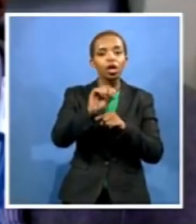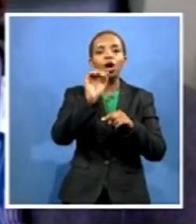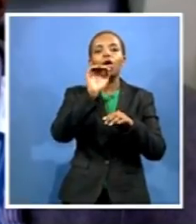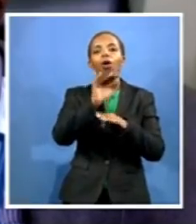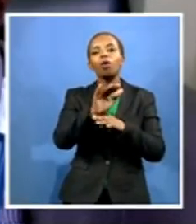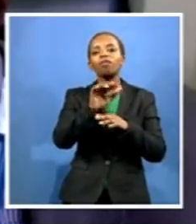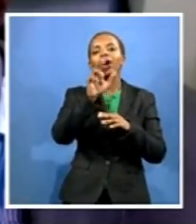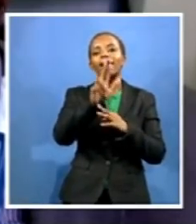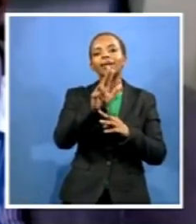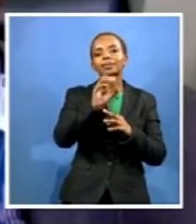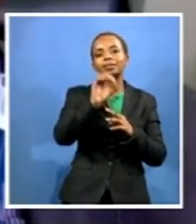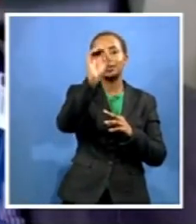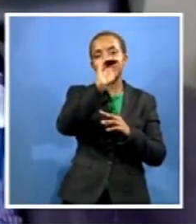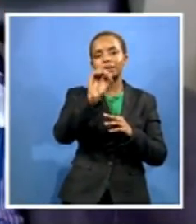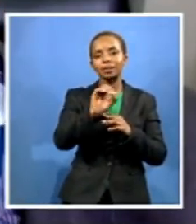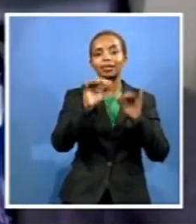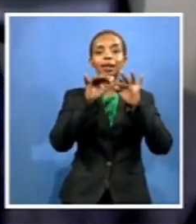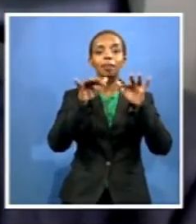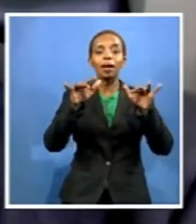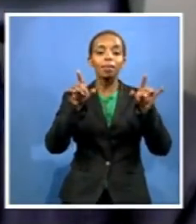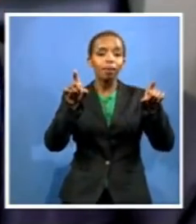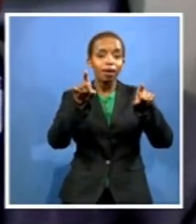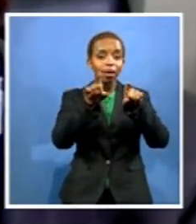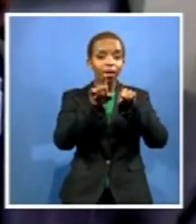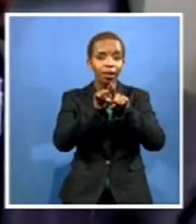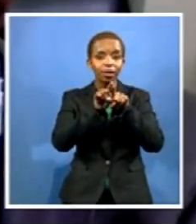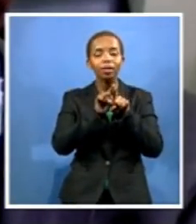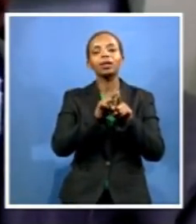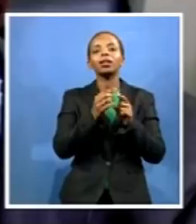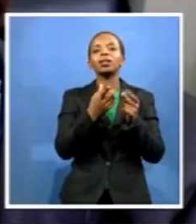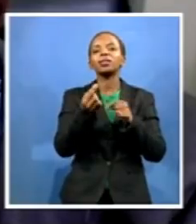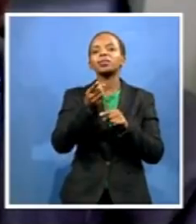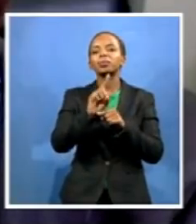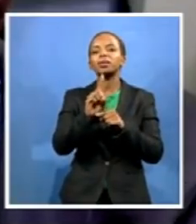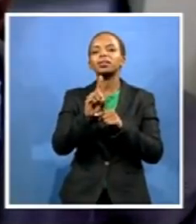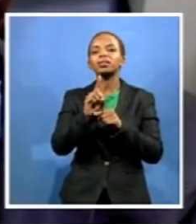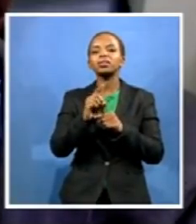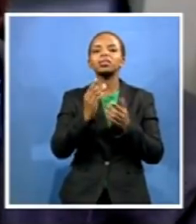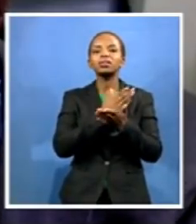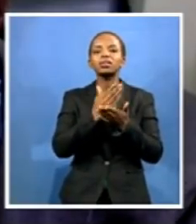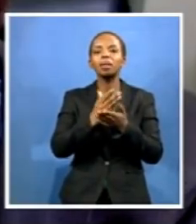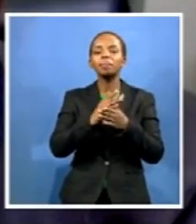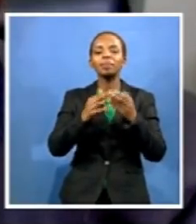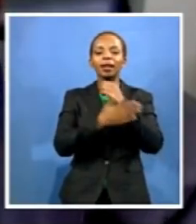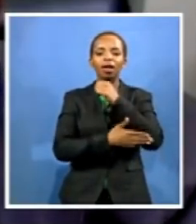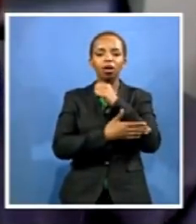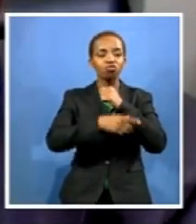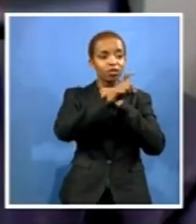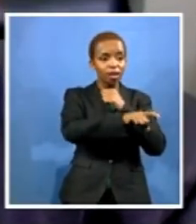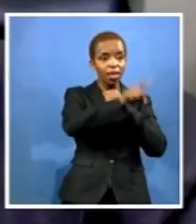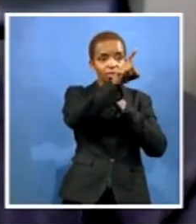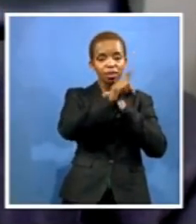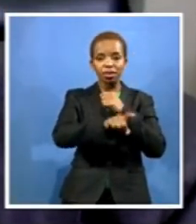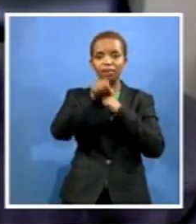little bit in Kumasi, and then others scattered around the country. And even for those around the country,